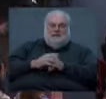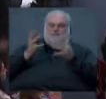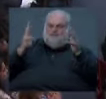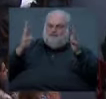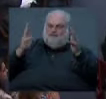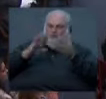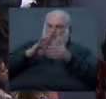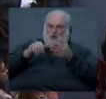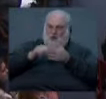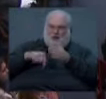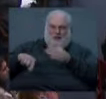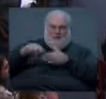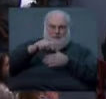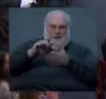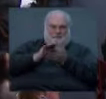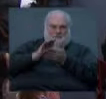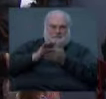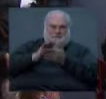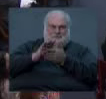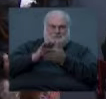applause.